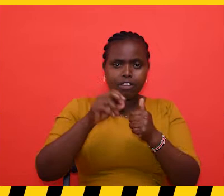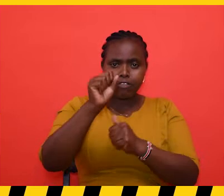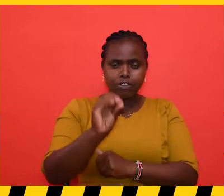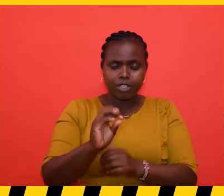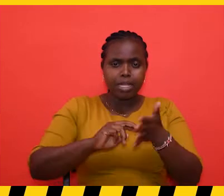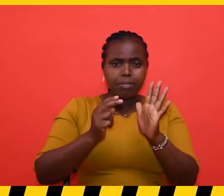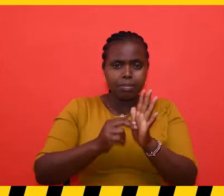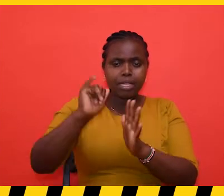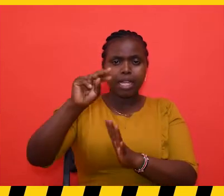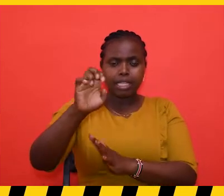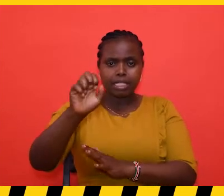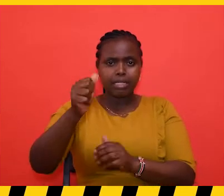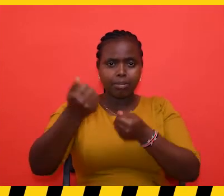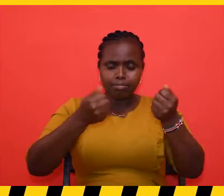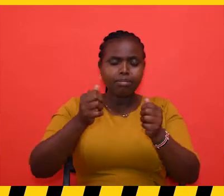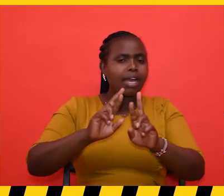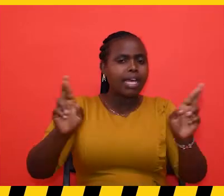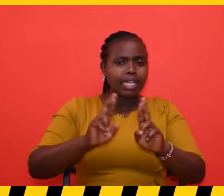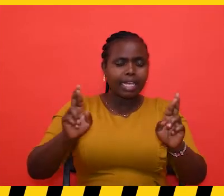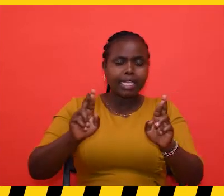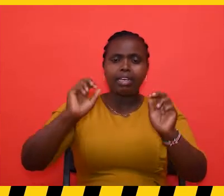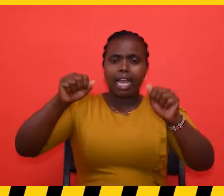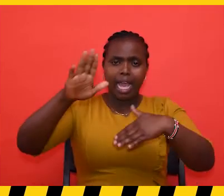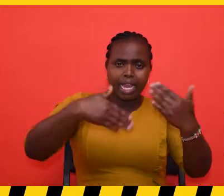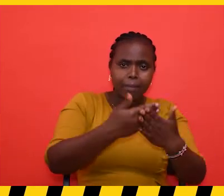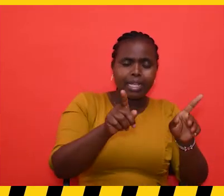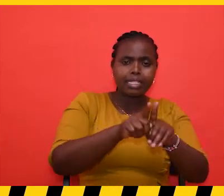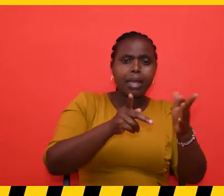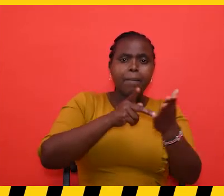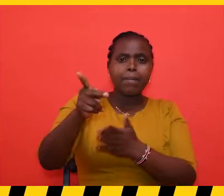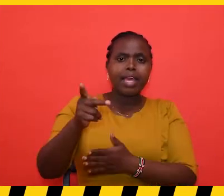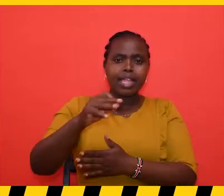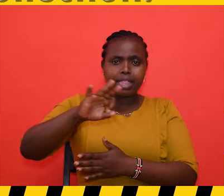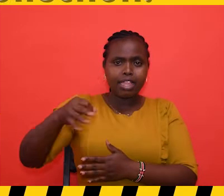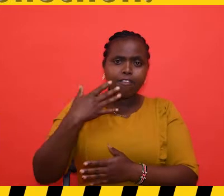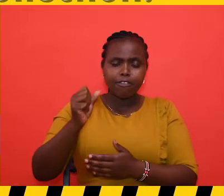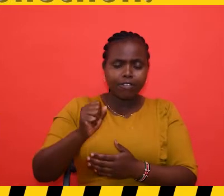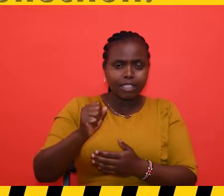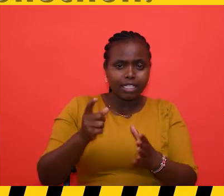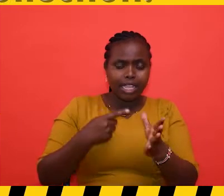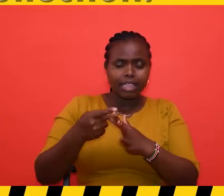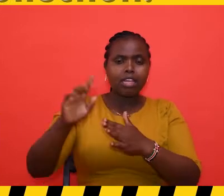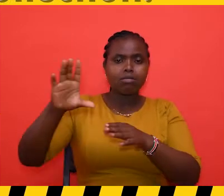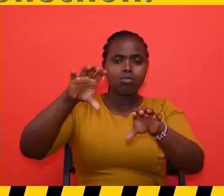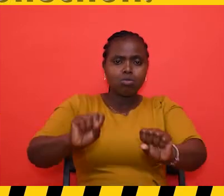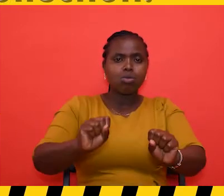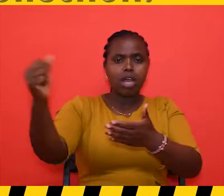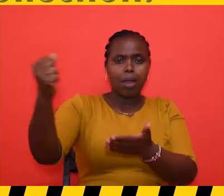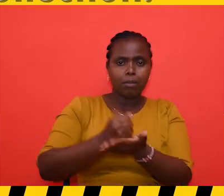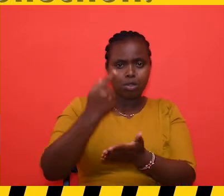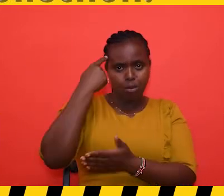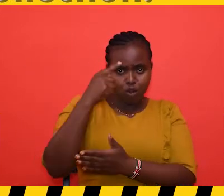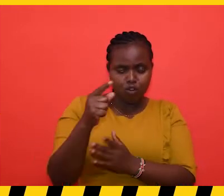pay 3,050 shillings for the smart driving license, then book an appointment for biometrics capture. You will be notified once the smart driving license is ready